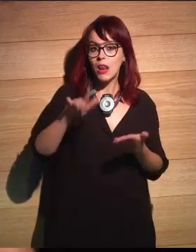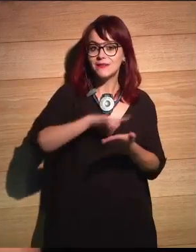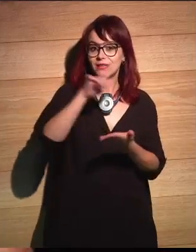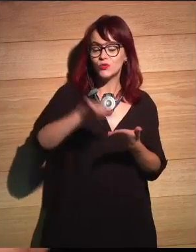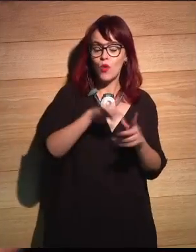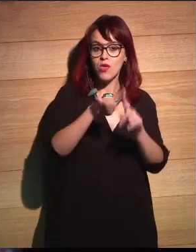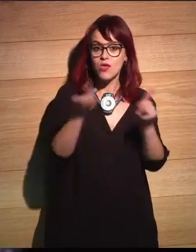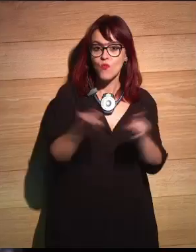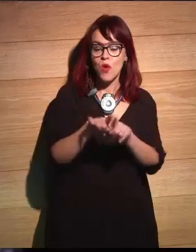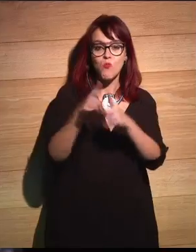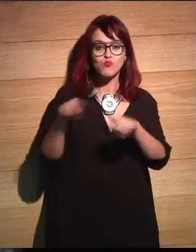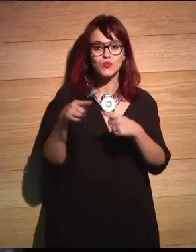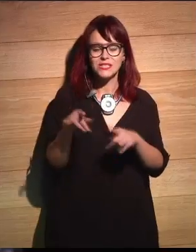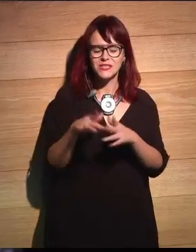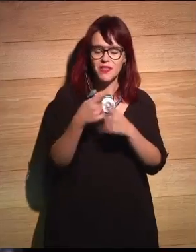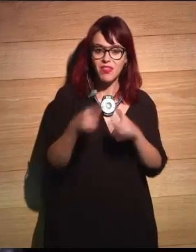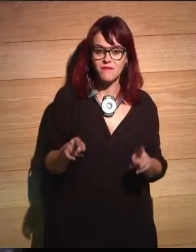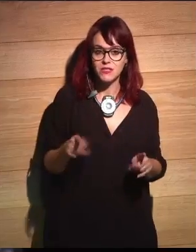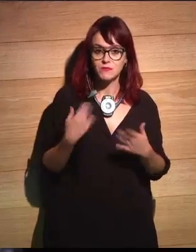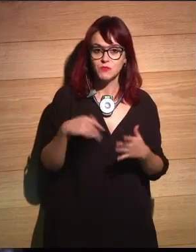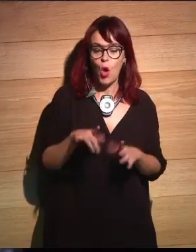cannot experience it